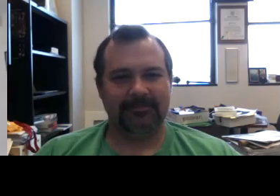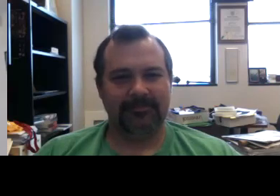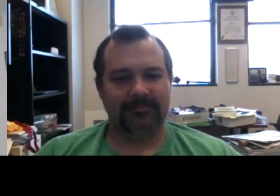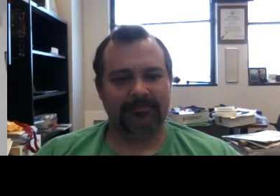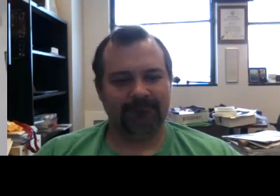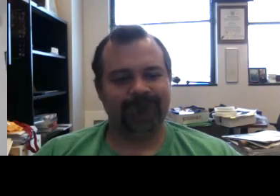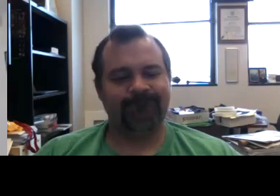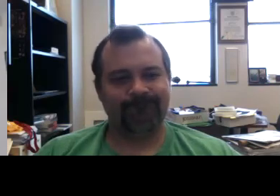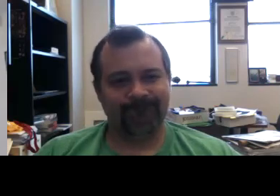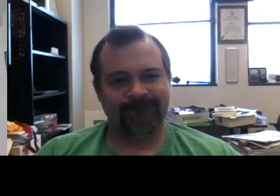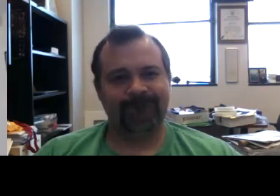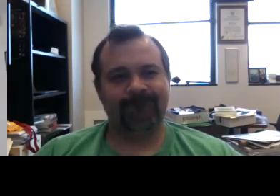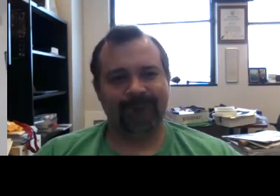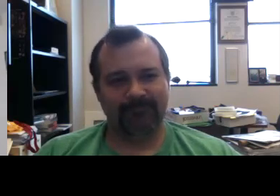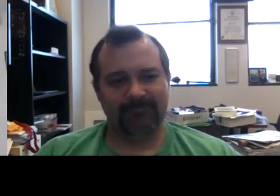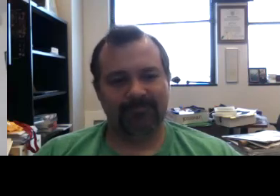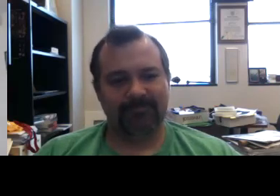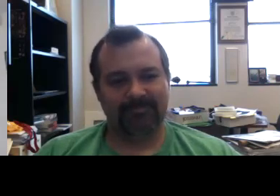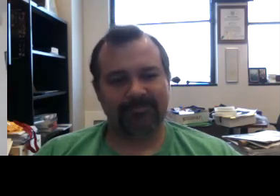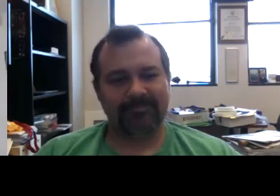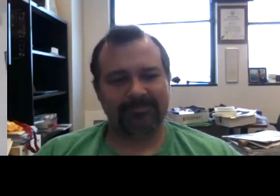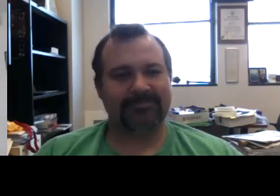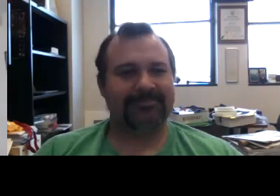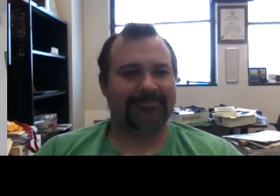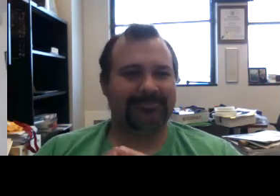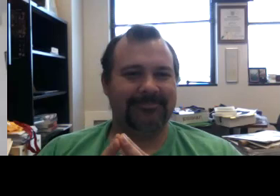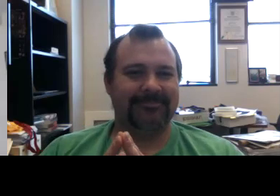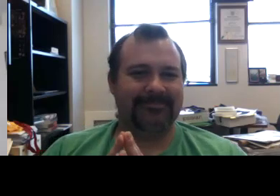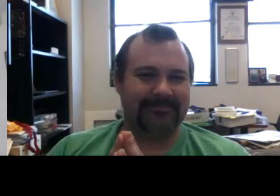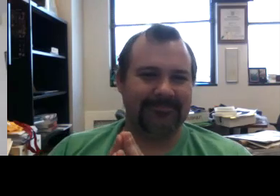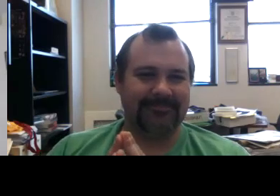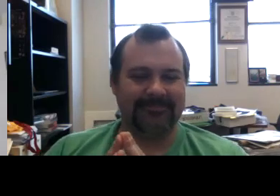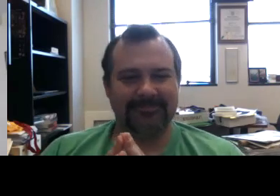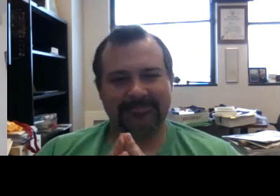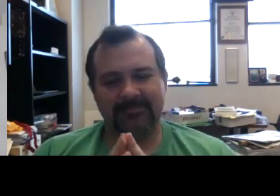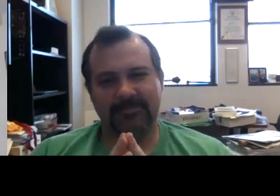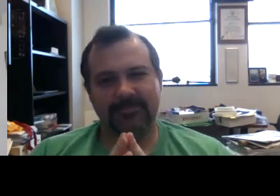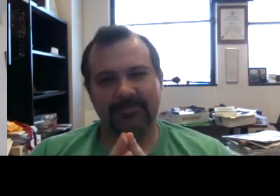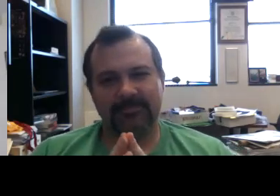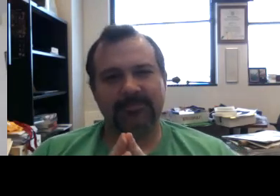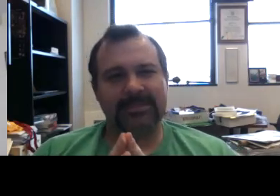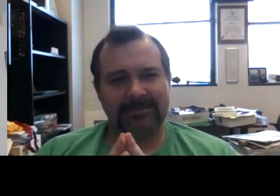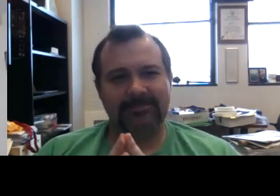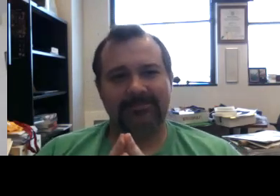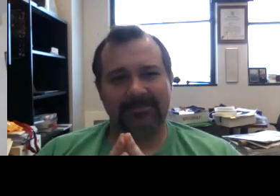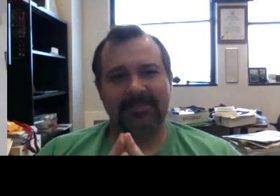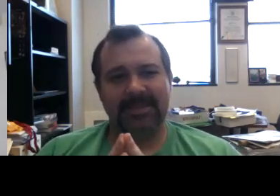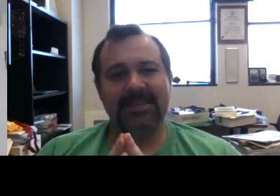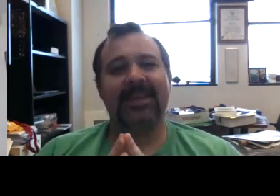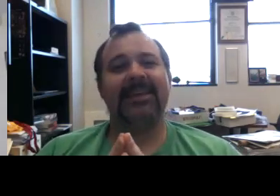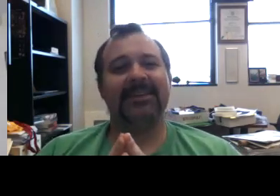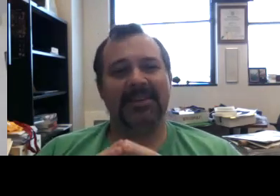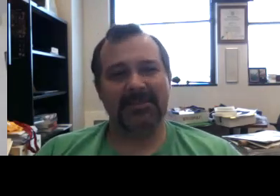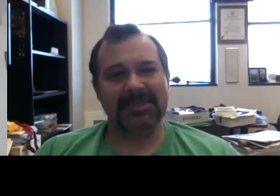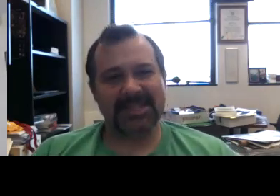in office don't have. It also gives you name recognition, and name recognition in American politics is everything.